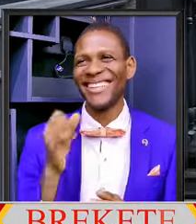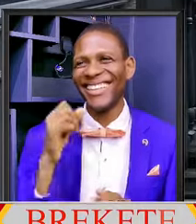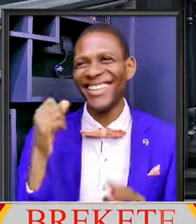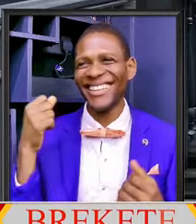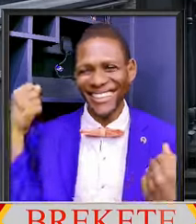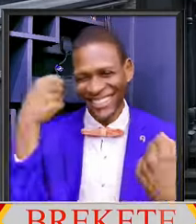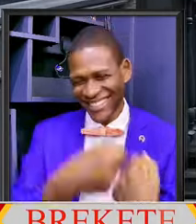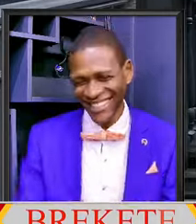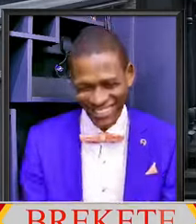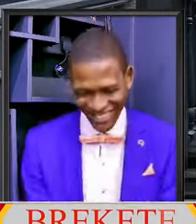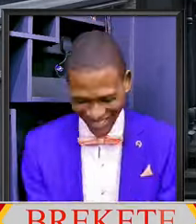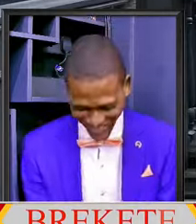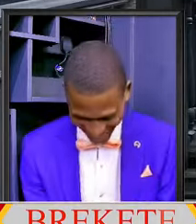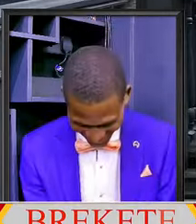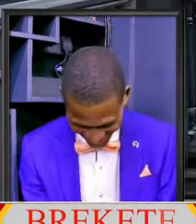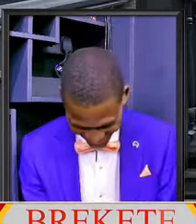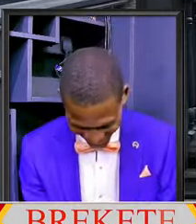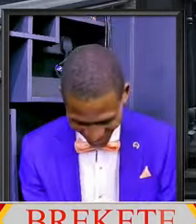Ayo!